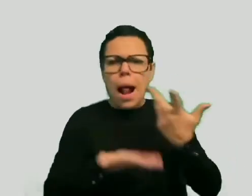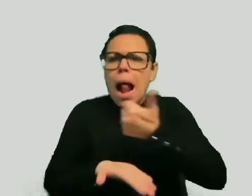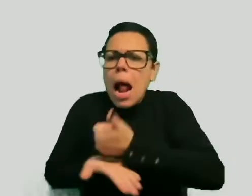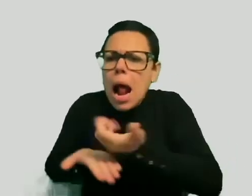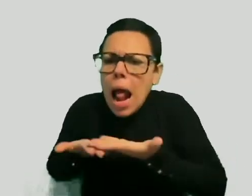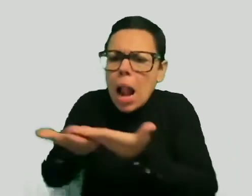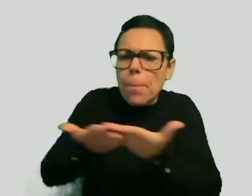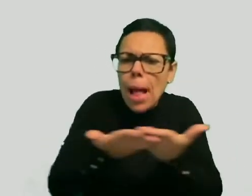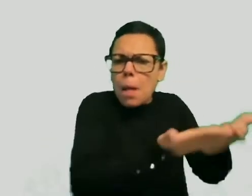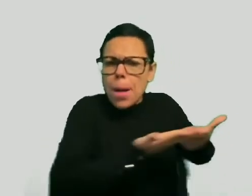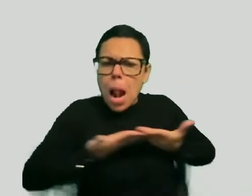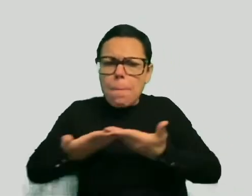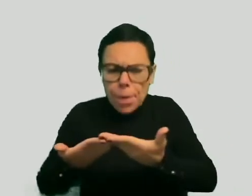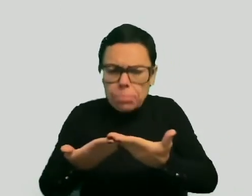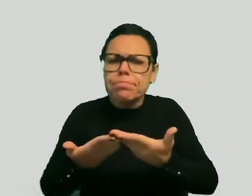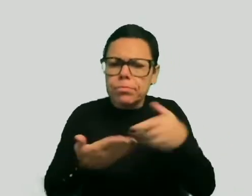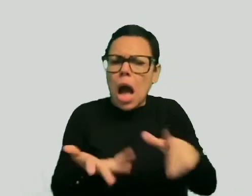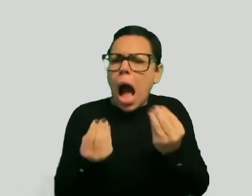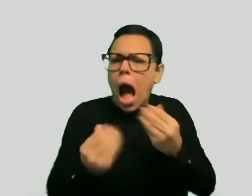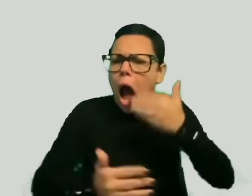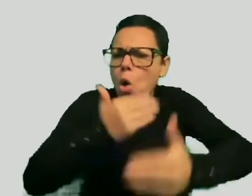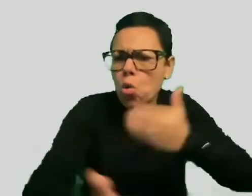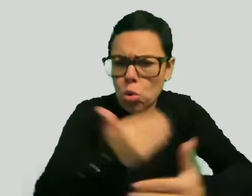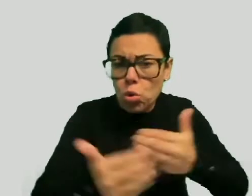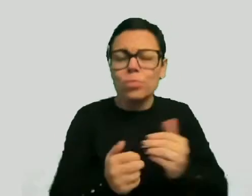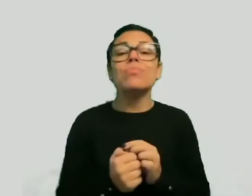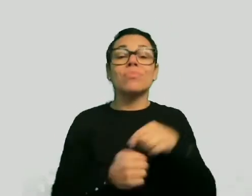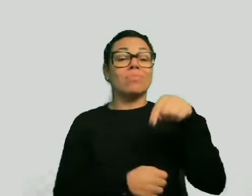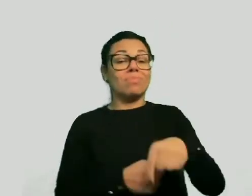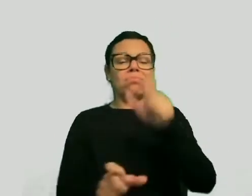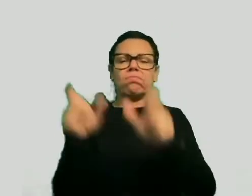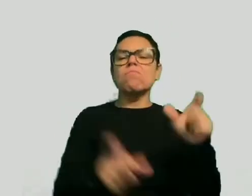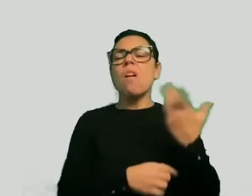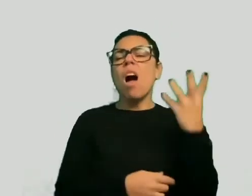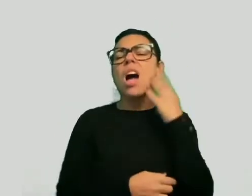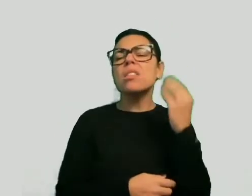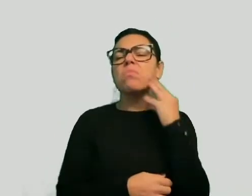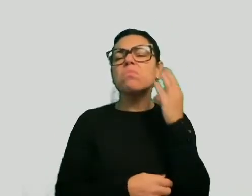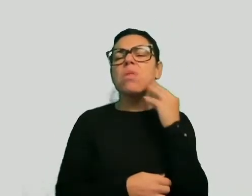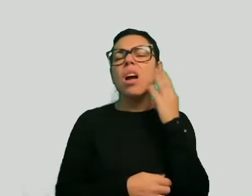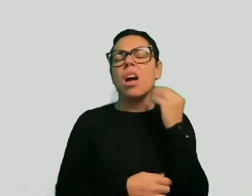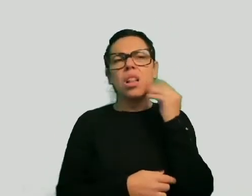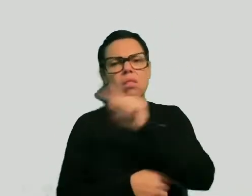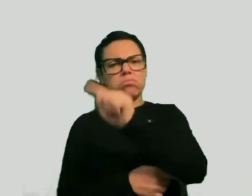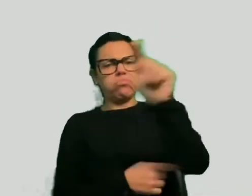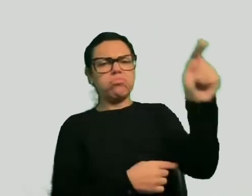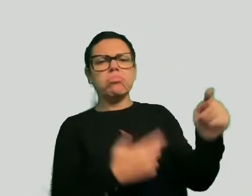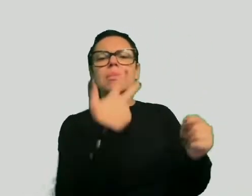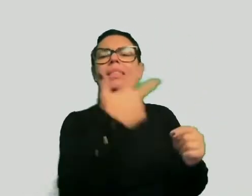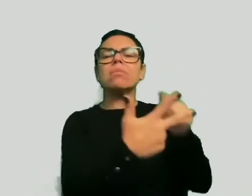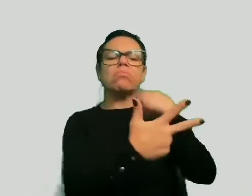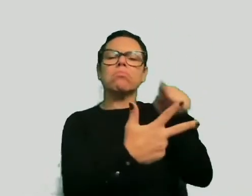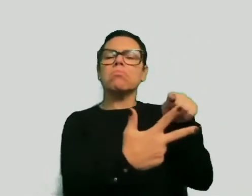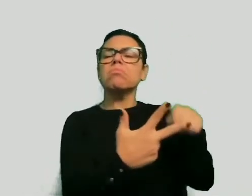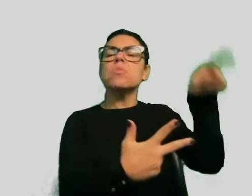3 national experts to give a national perspective. What are they doing in their respective countries? 2 are here physically, 1 will be